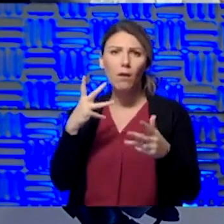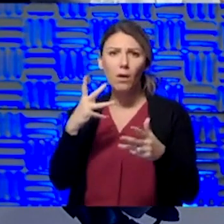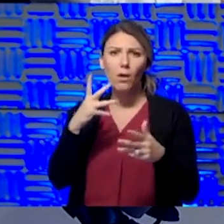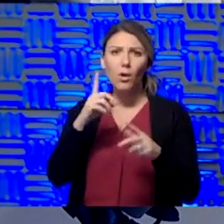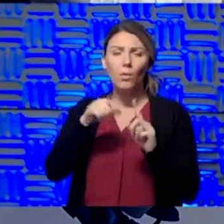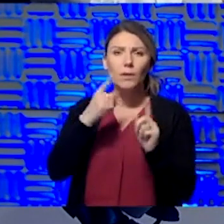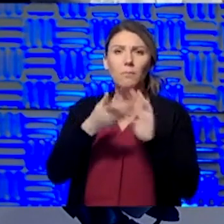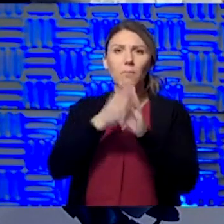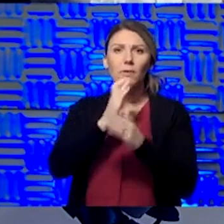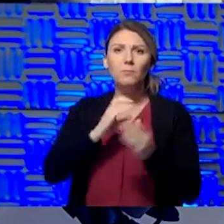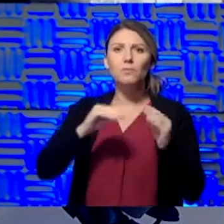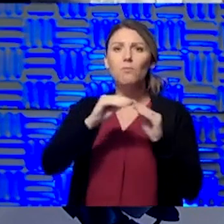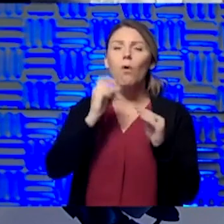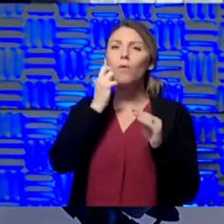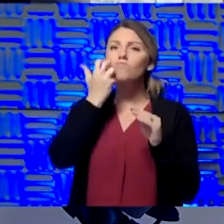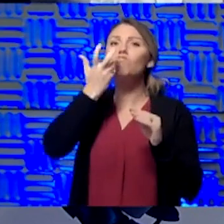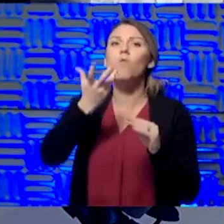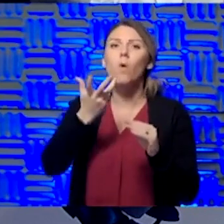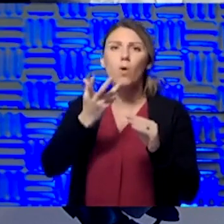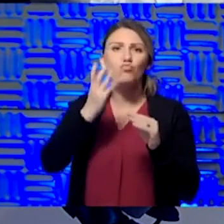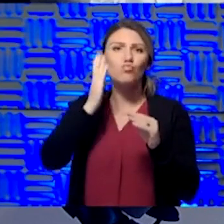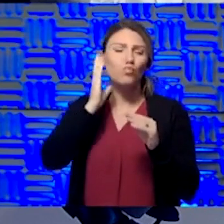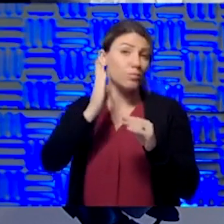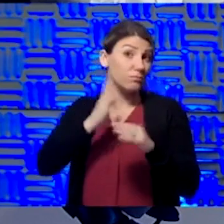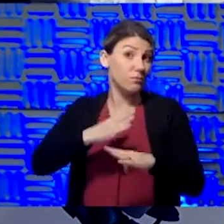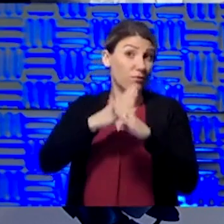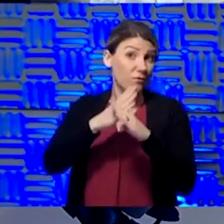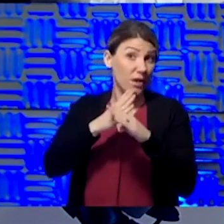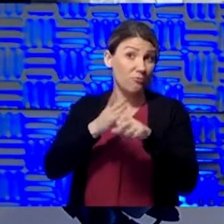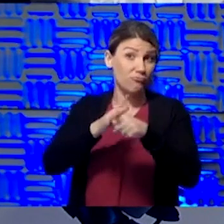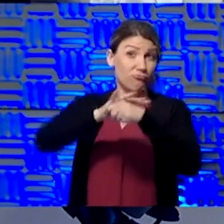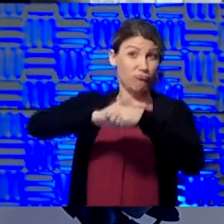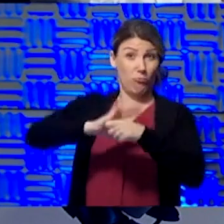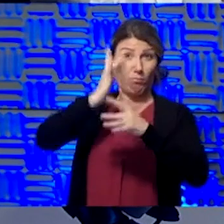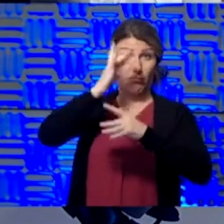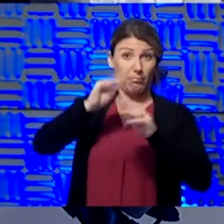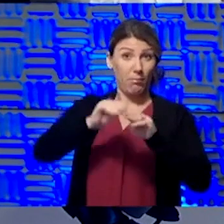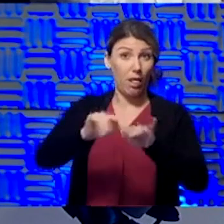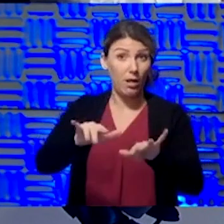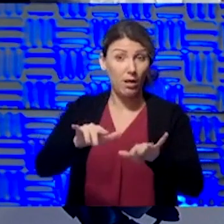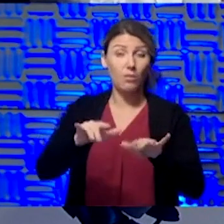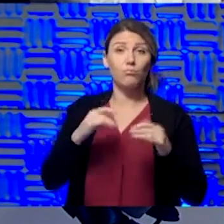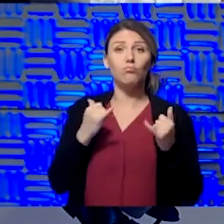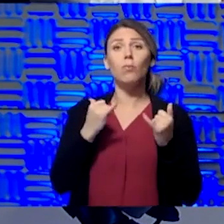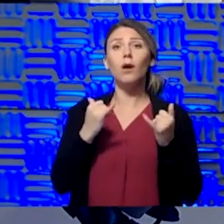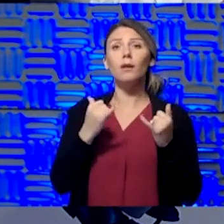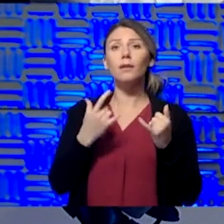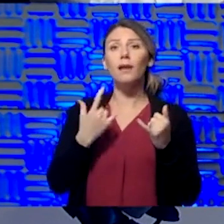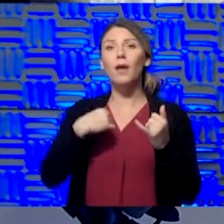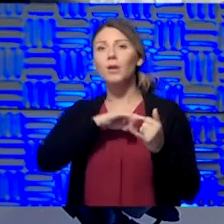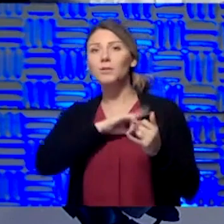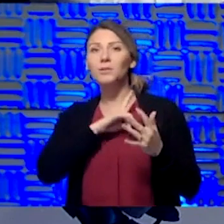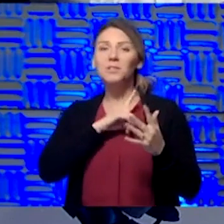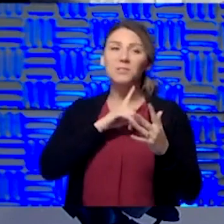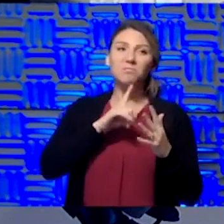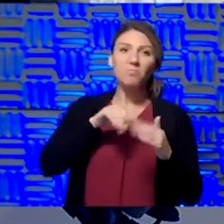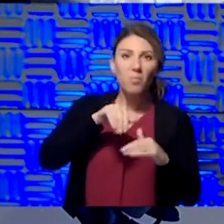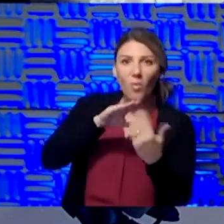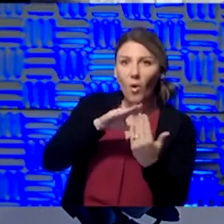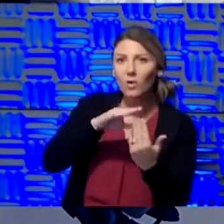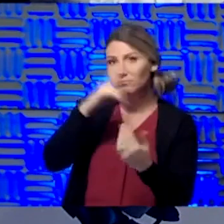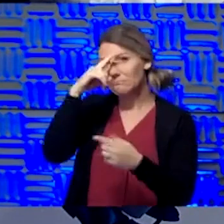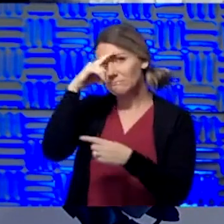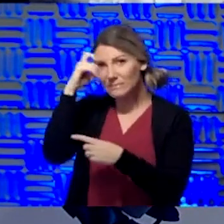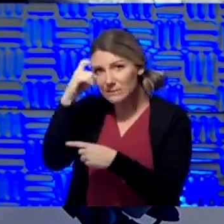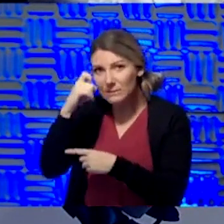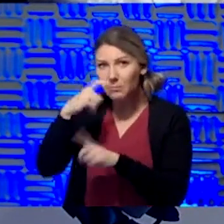this coronavirus happening? Because we're right now in the midst of the summer months. Will that